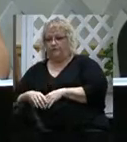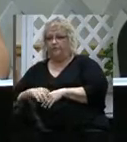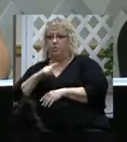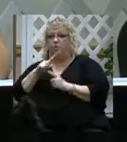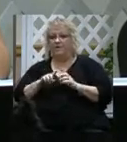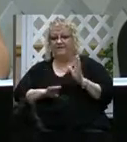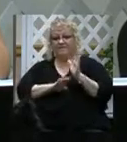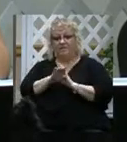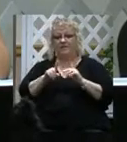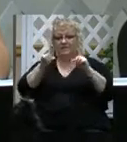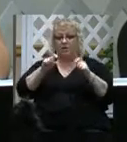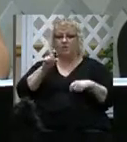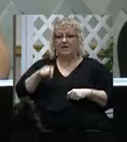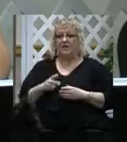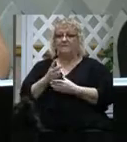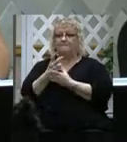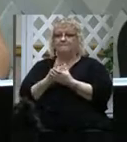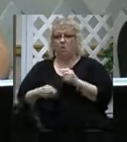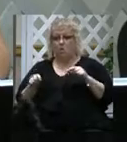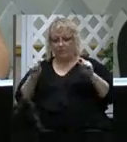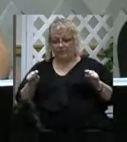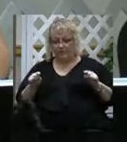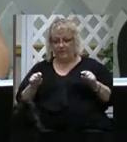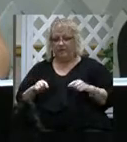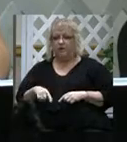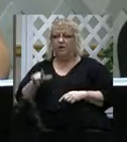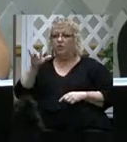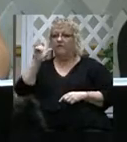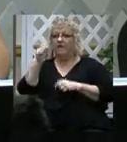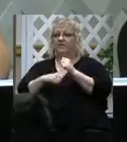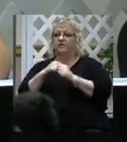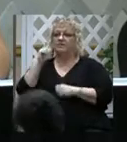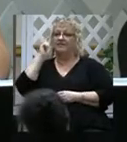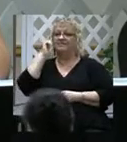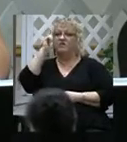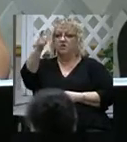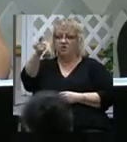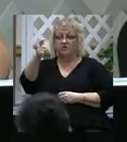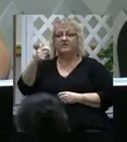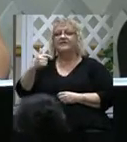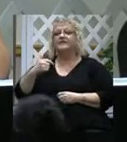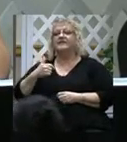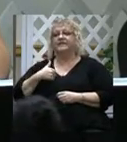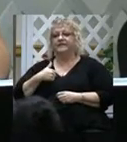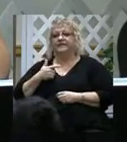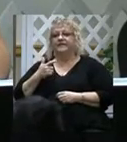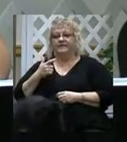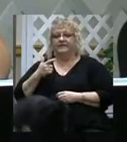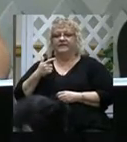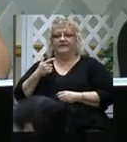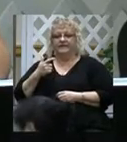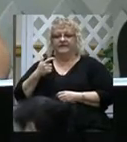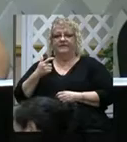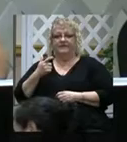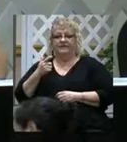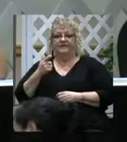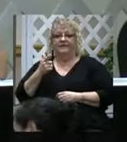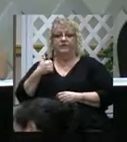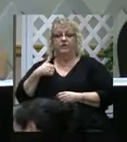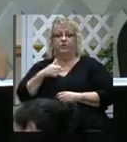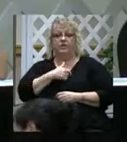we needed both. Now, 25 years later, I will tell you that we almost